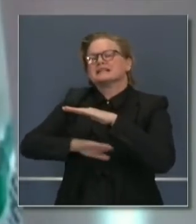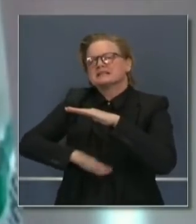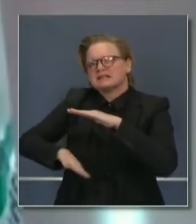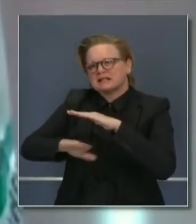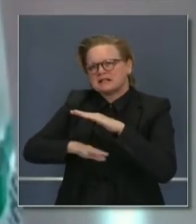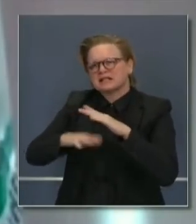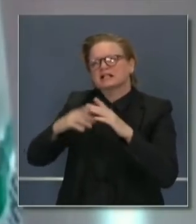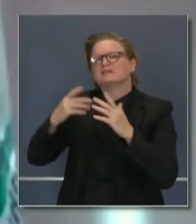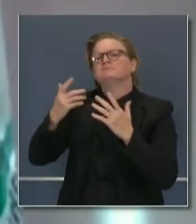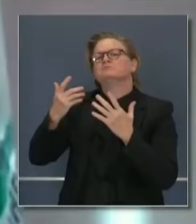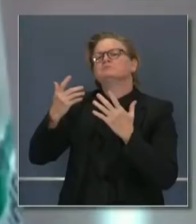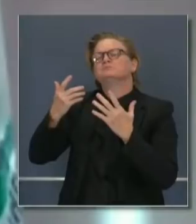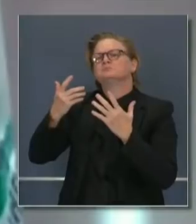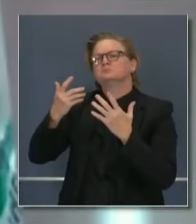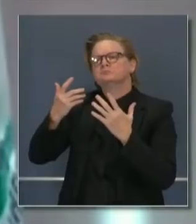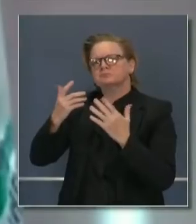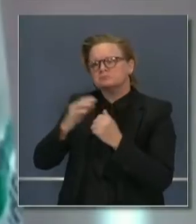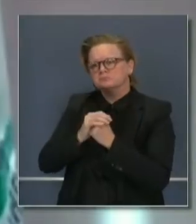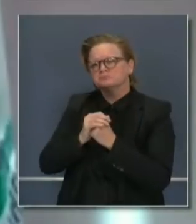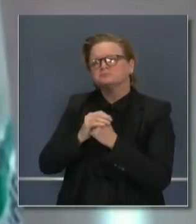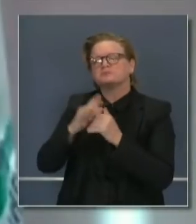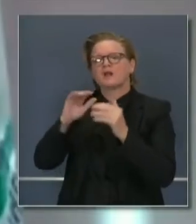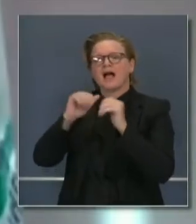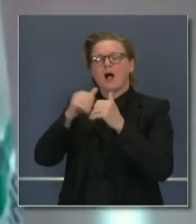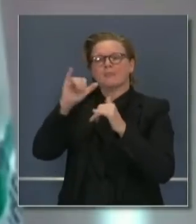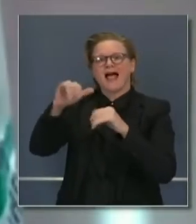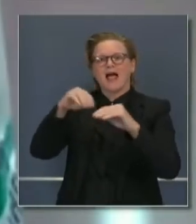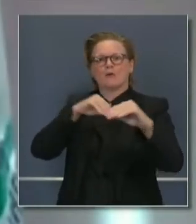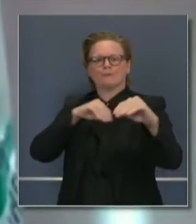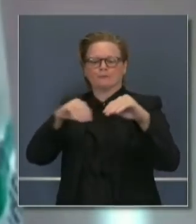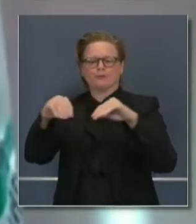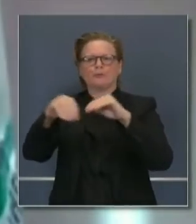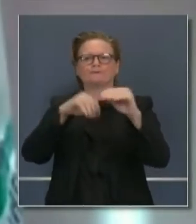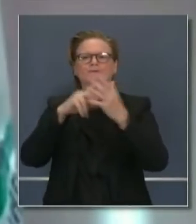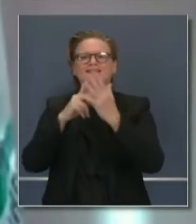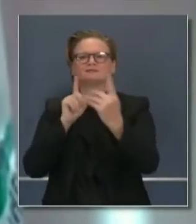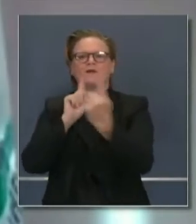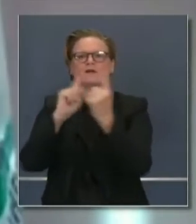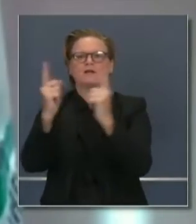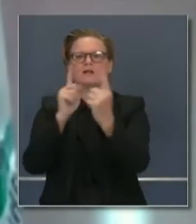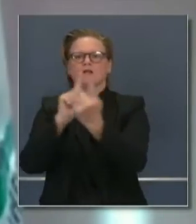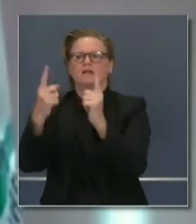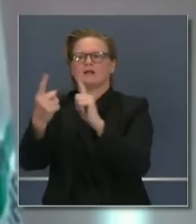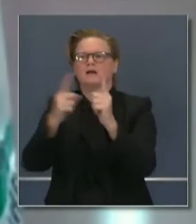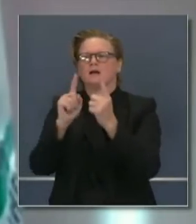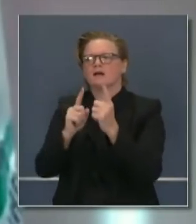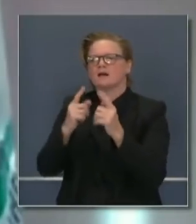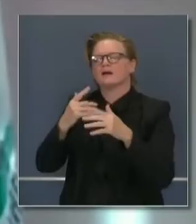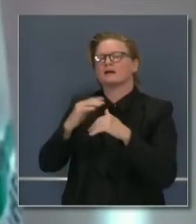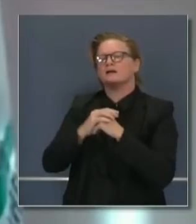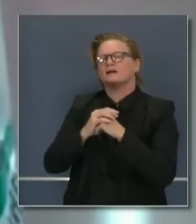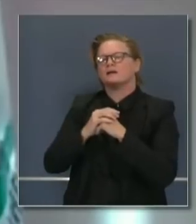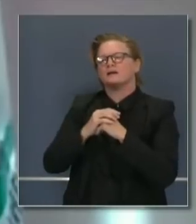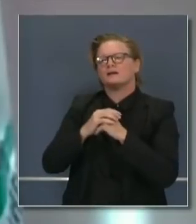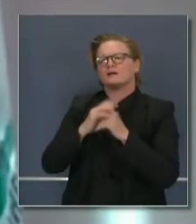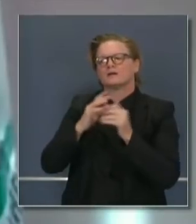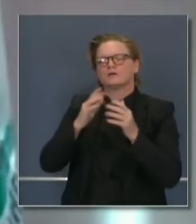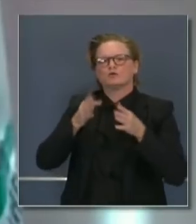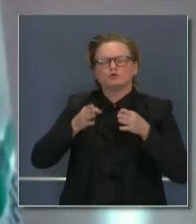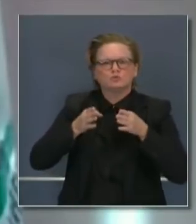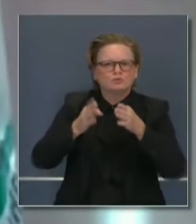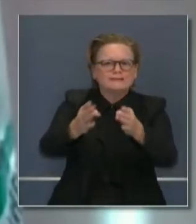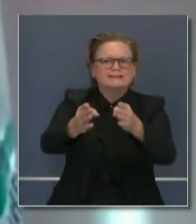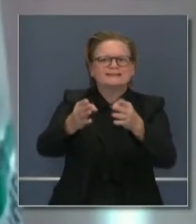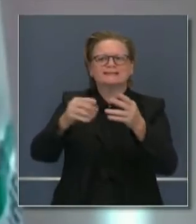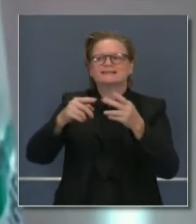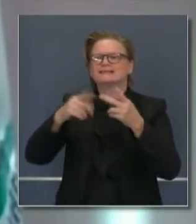of seeing how movement's actually happening. You can tell just based on the streets and how busy they are sometimes,